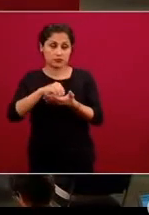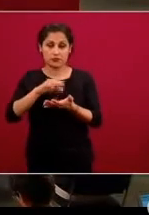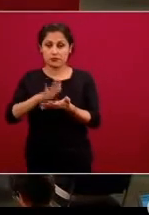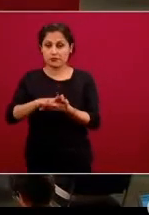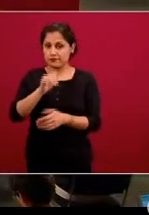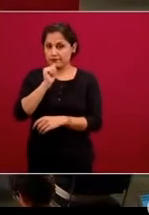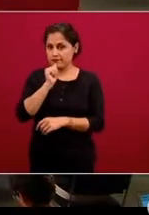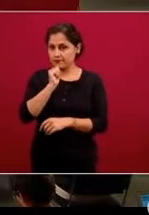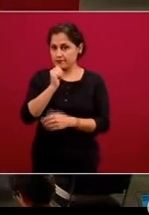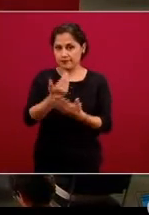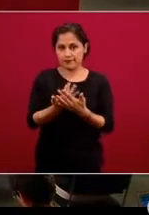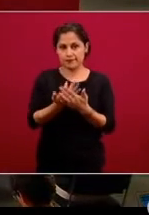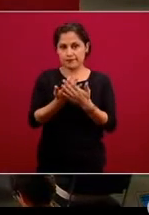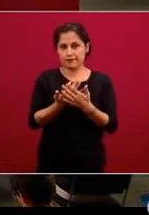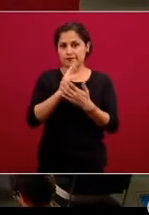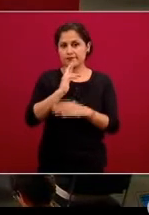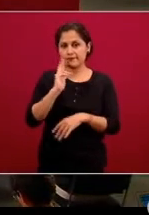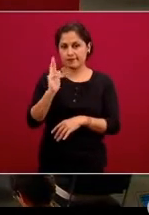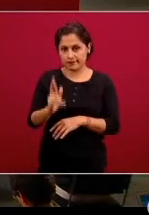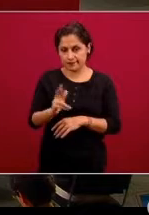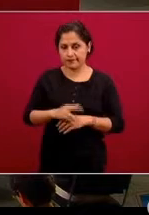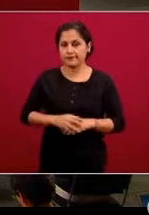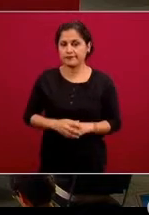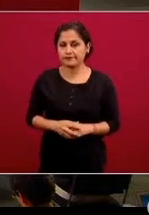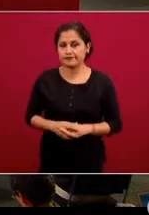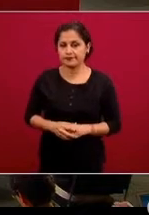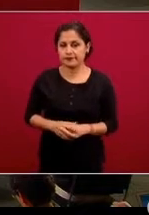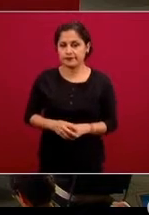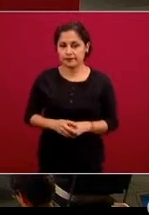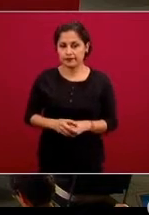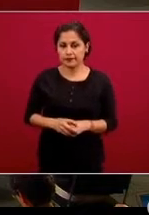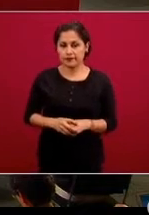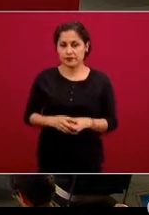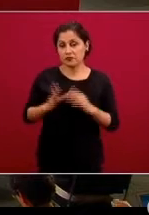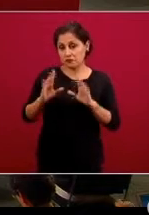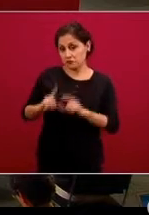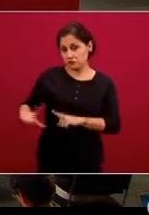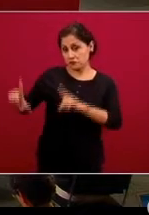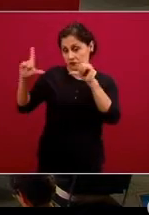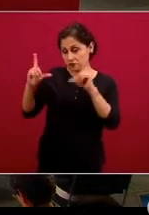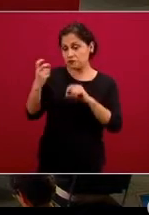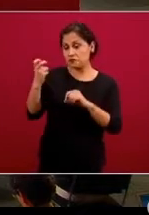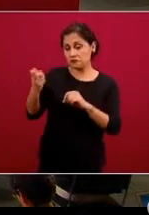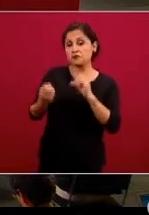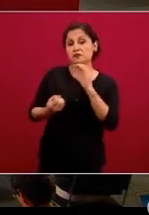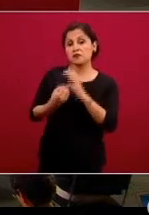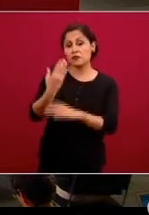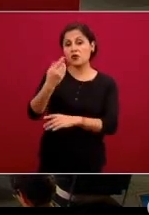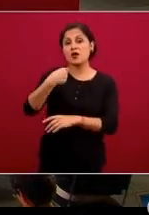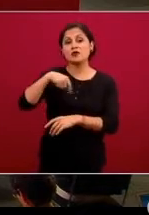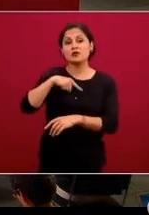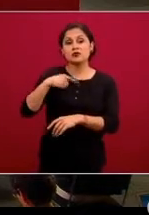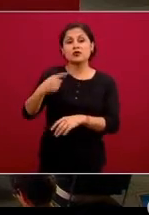our graph. So that's something, this is information data that we're also going to be updating.